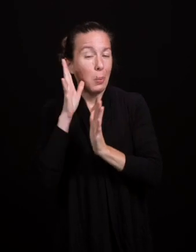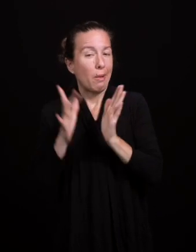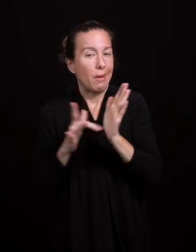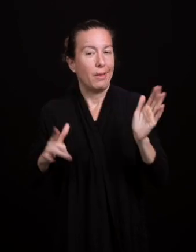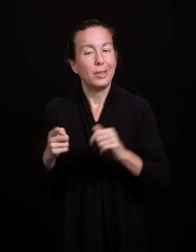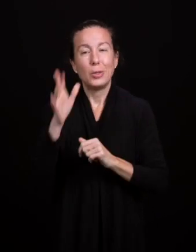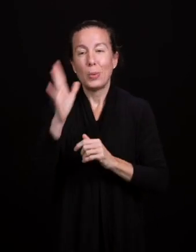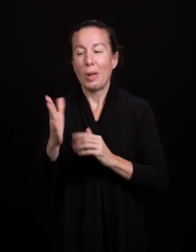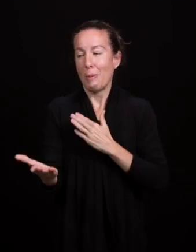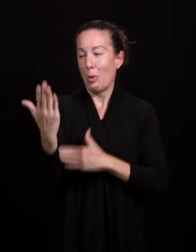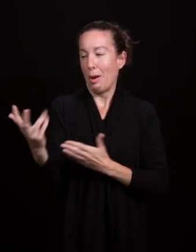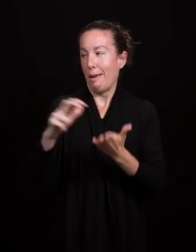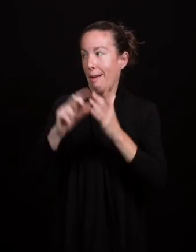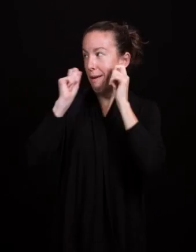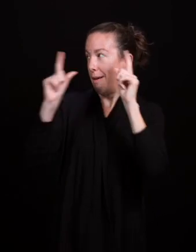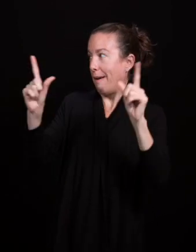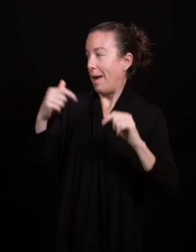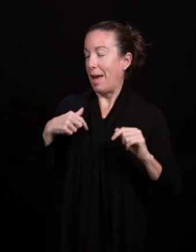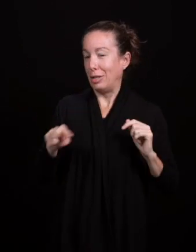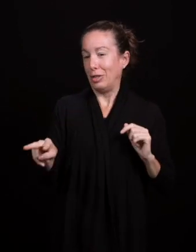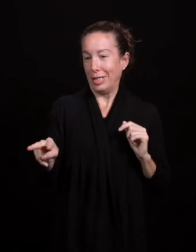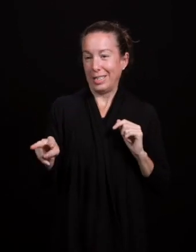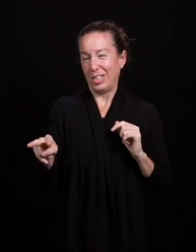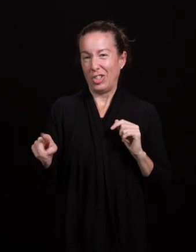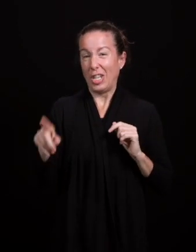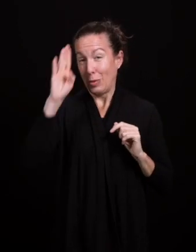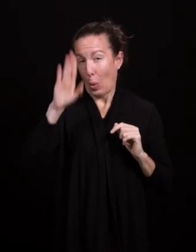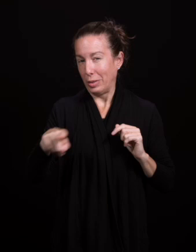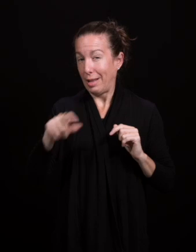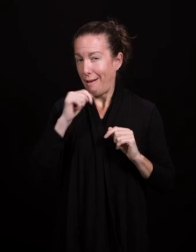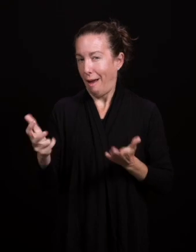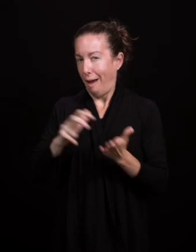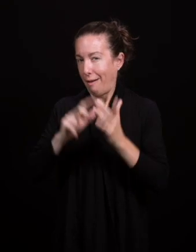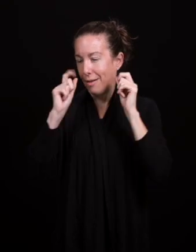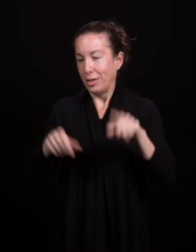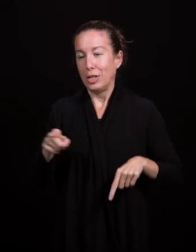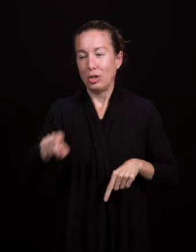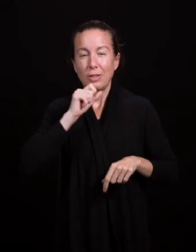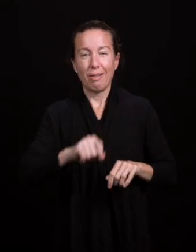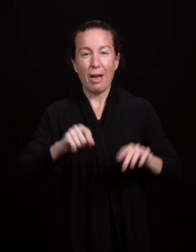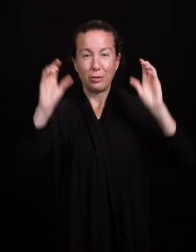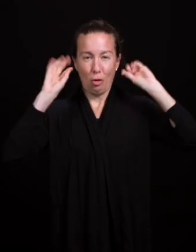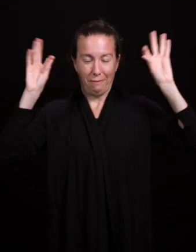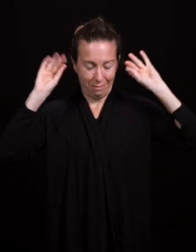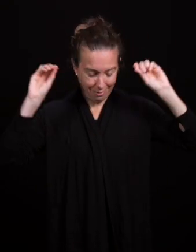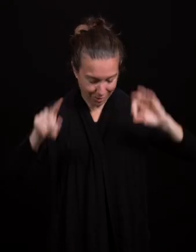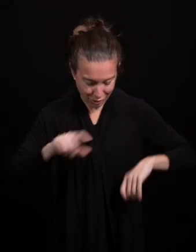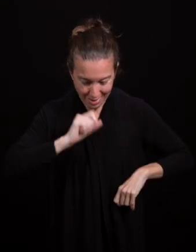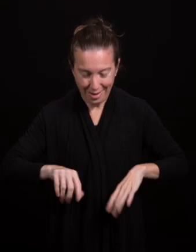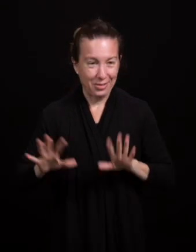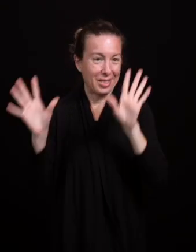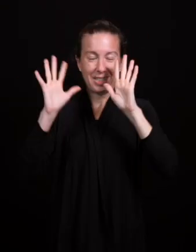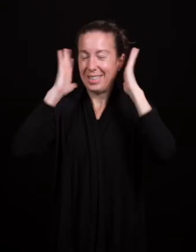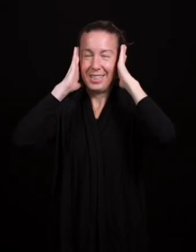get out of bed and not know that she's not supposed to be doing that. Who wouldn't like to turn their ears off every once in a while? Exactly. You know what I mean?